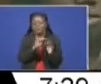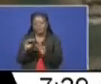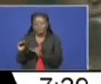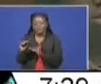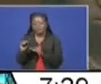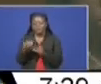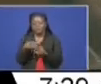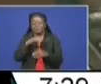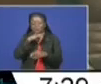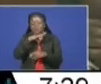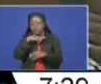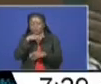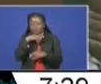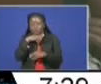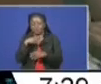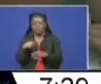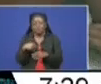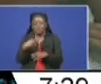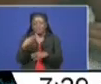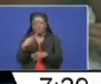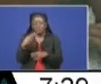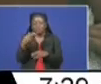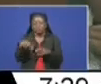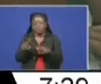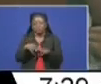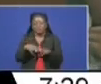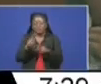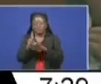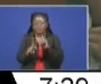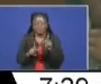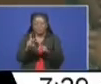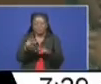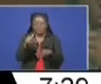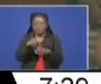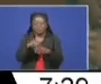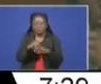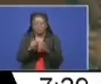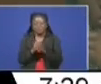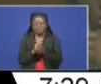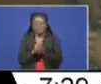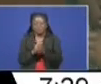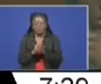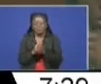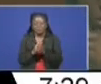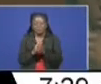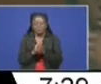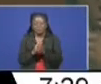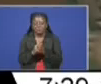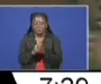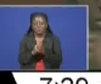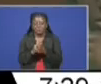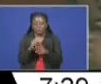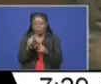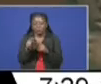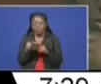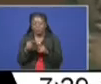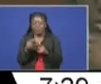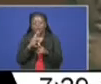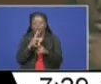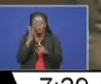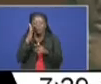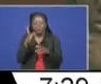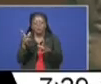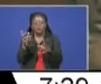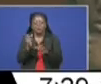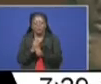engagement. Mr. Speaker, in 3 blinks, 2050 will be smiling in our faces. When then are we going to grab the bull